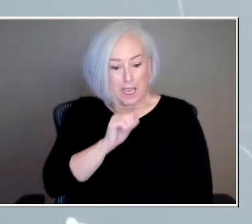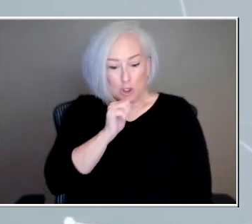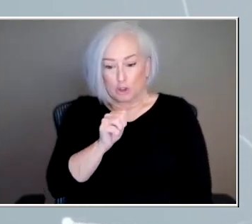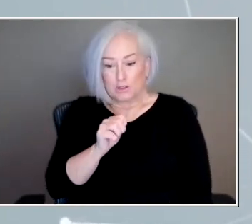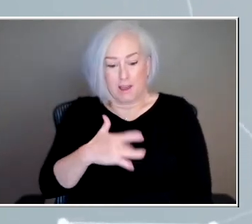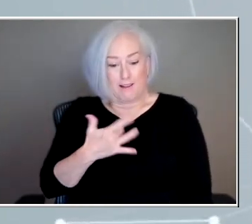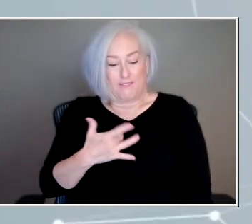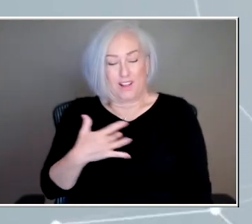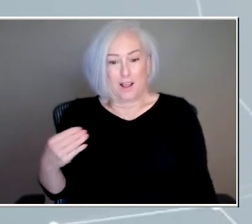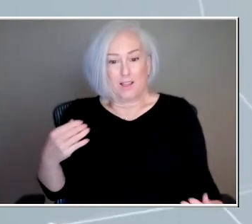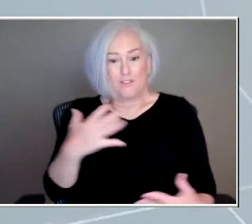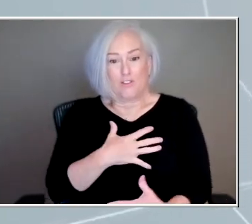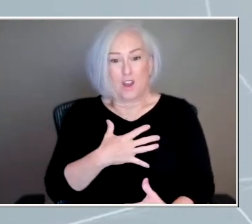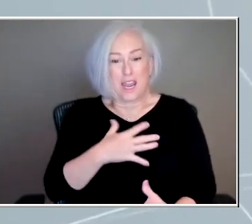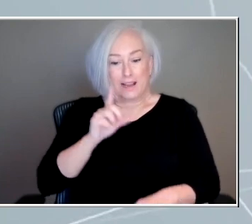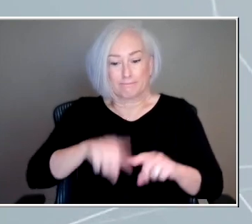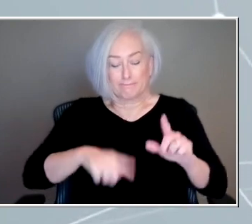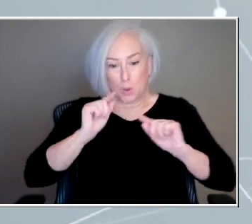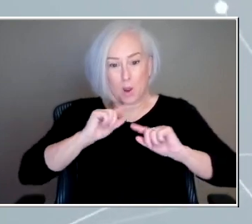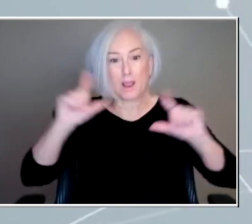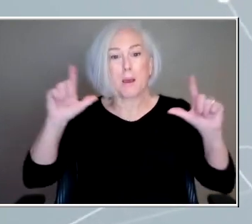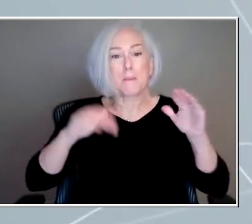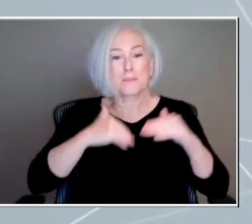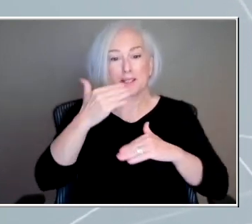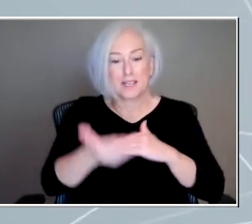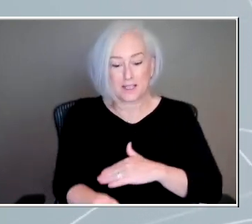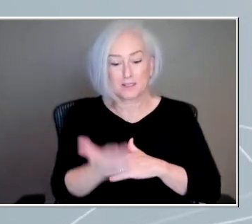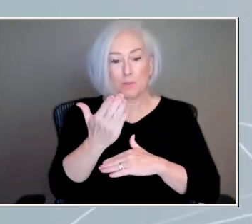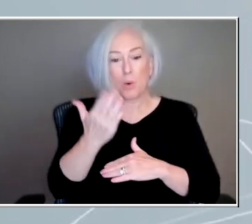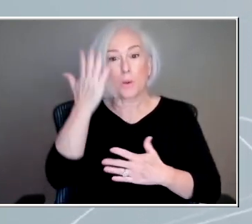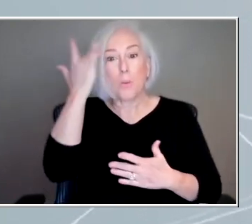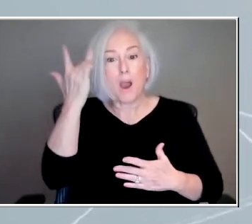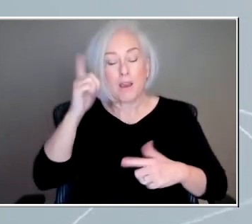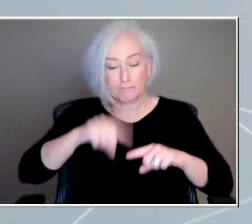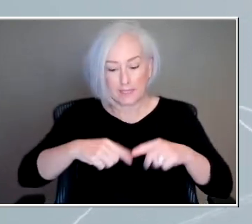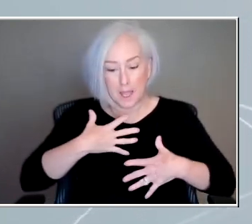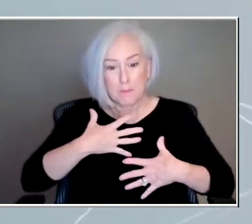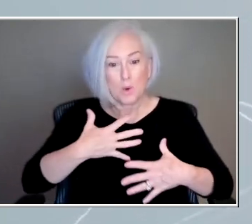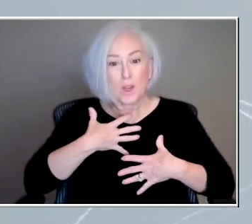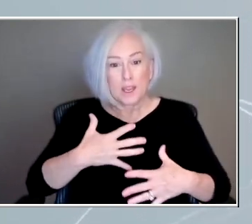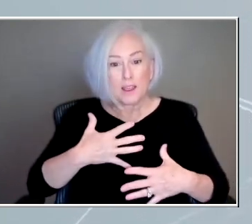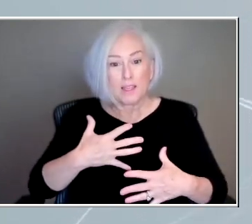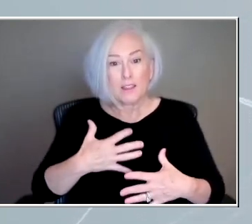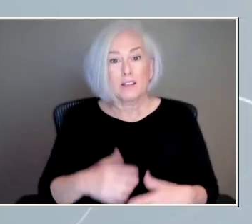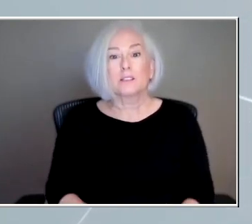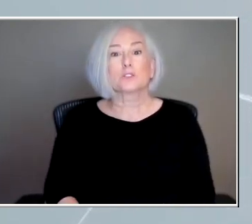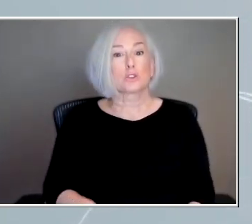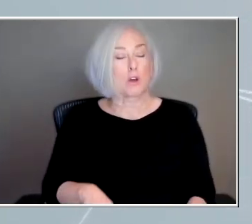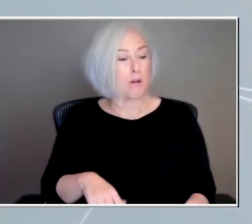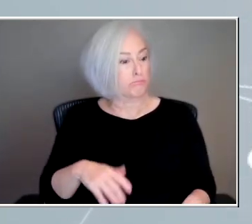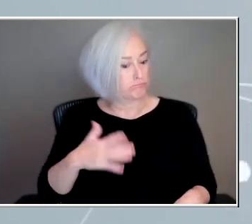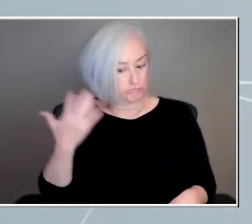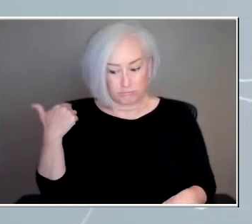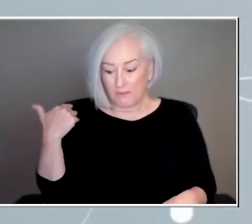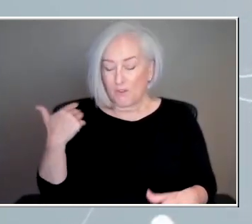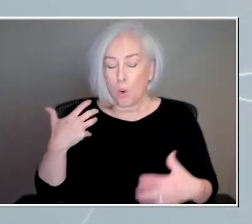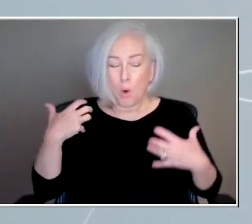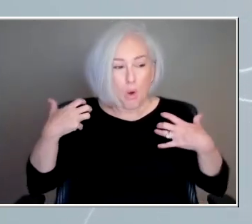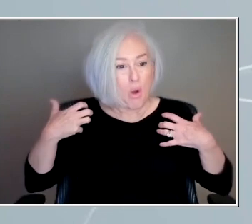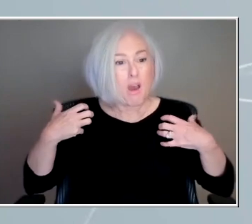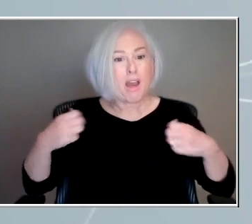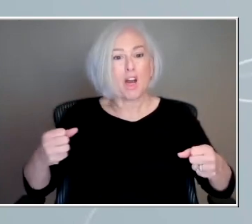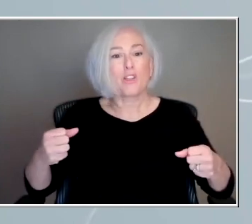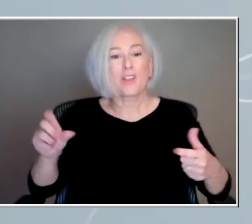breathe. So scary. She went from being a perfectly healthy to needing a wheelchair. Her infection had triggered a bigger problem in